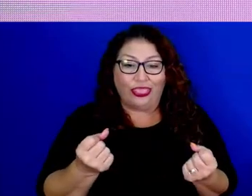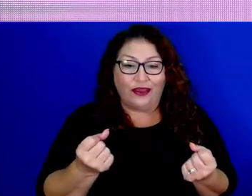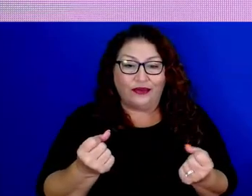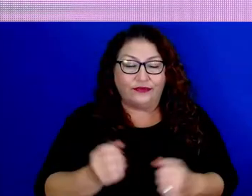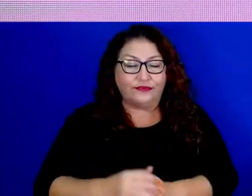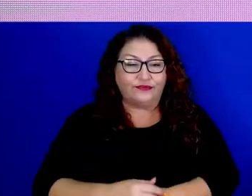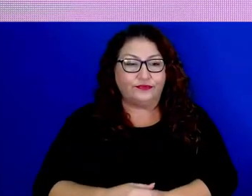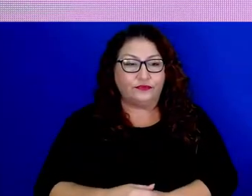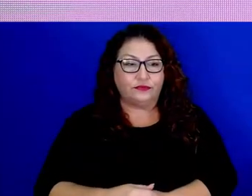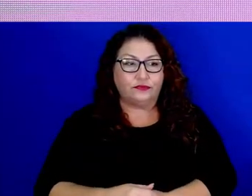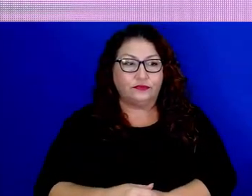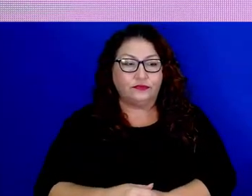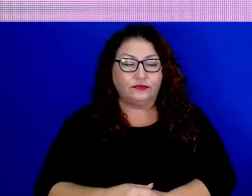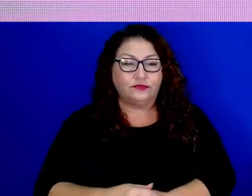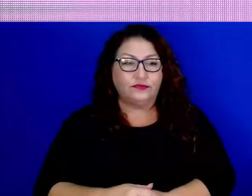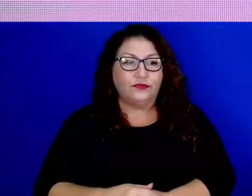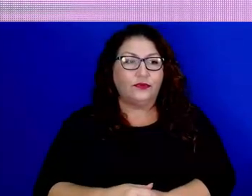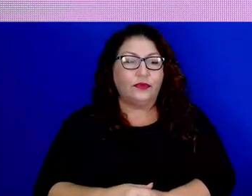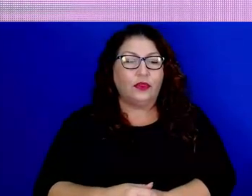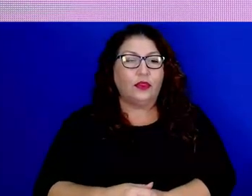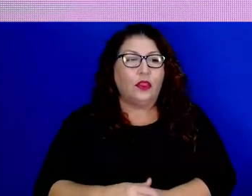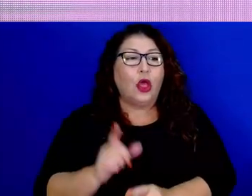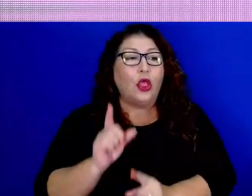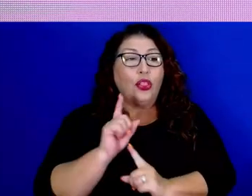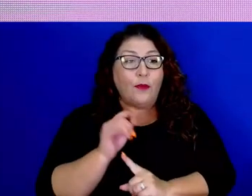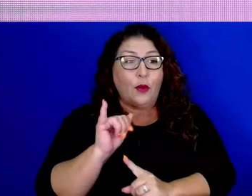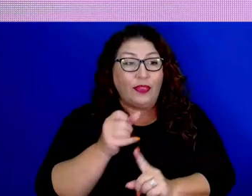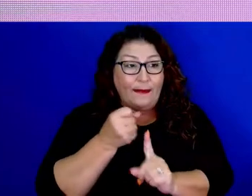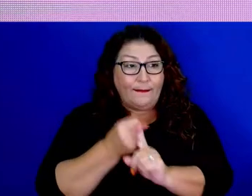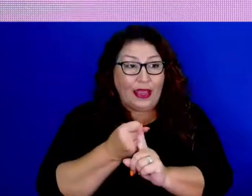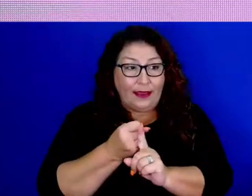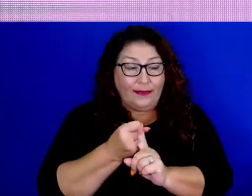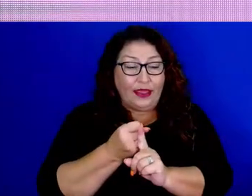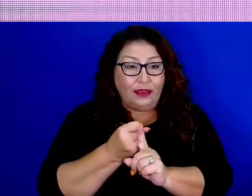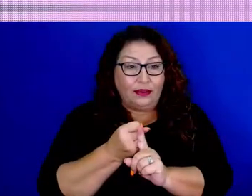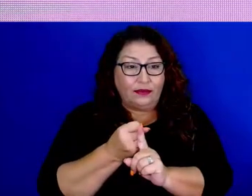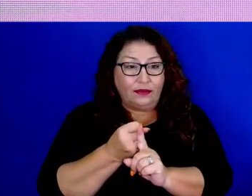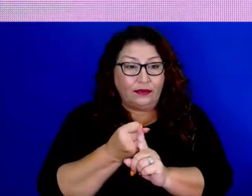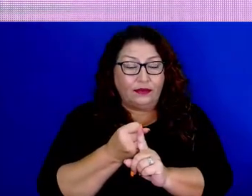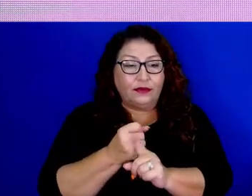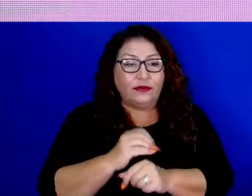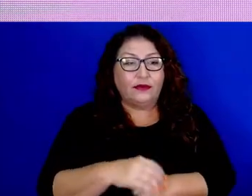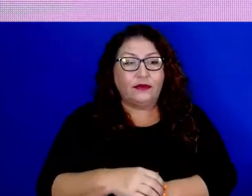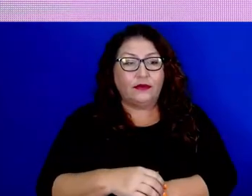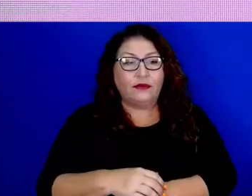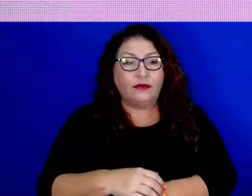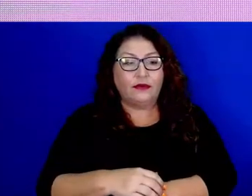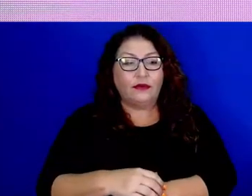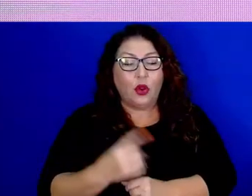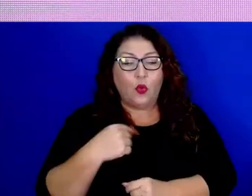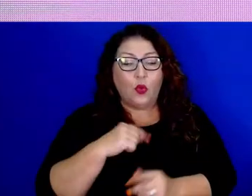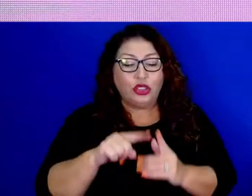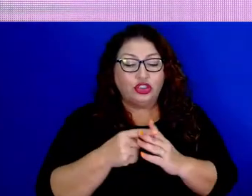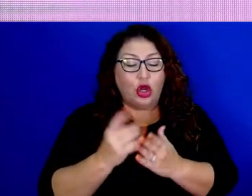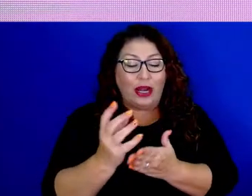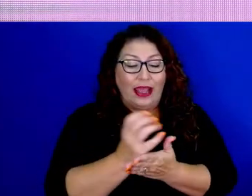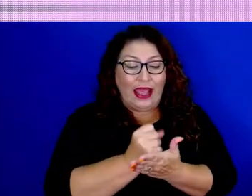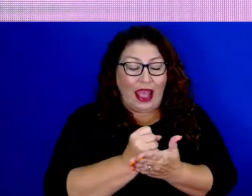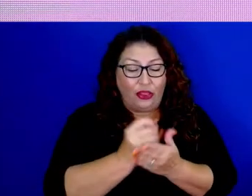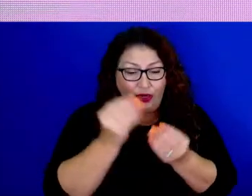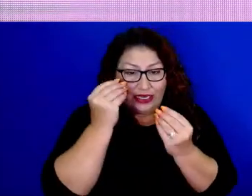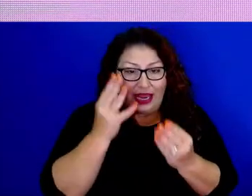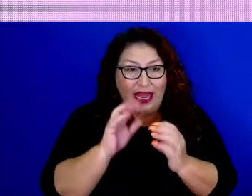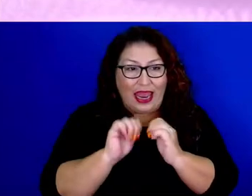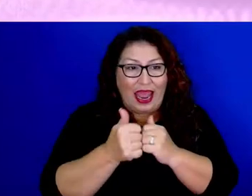The moment the pandemic hit, EIGE started gathering data on how gender affects people's